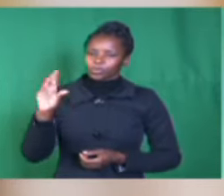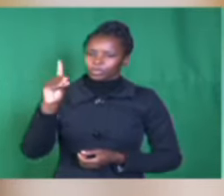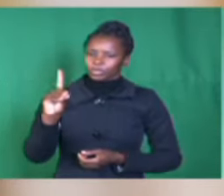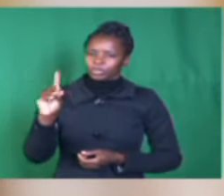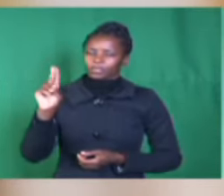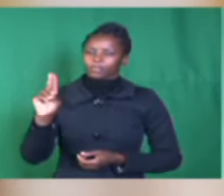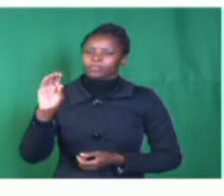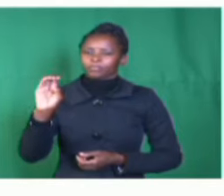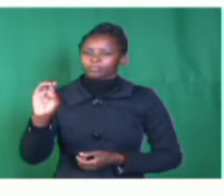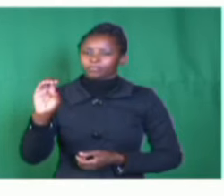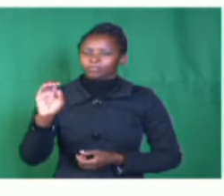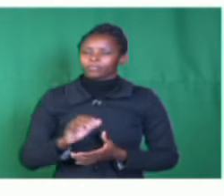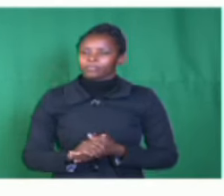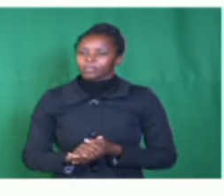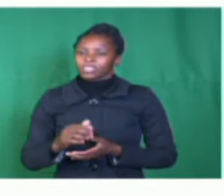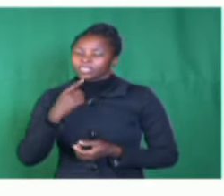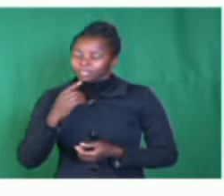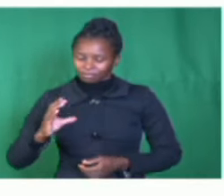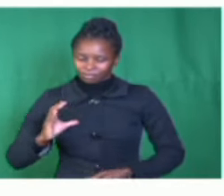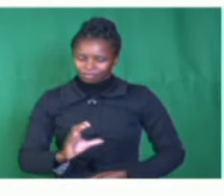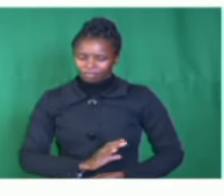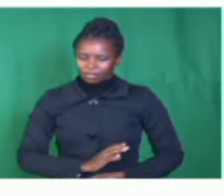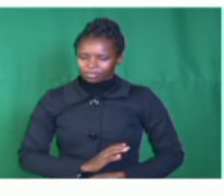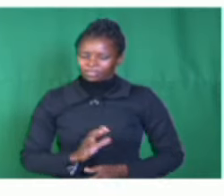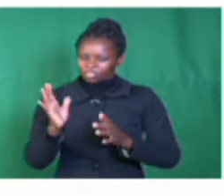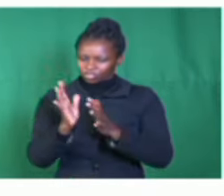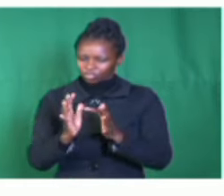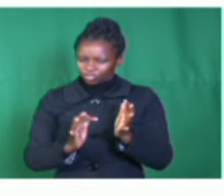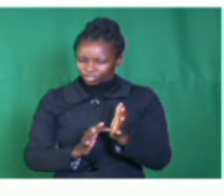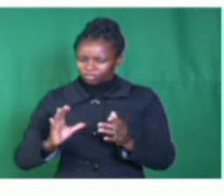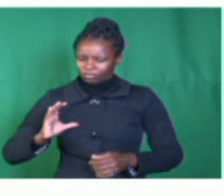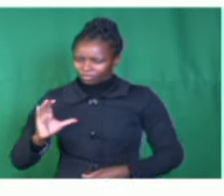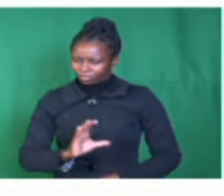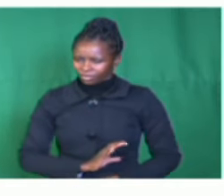that the Christ here is Jesus himself.